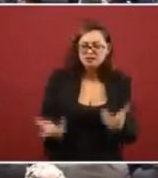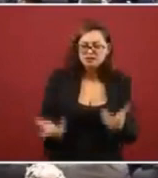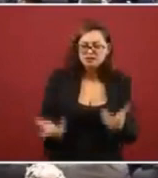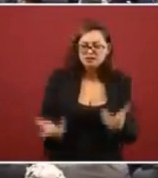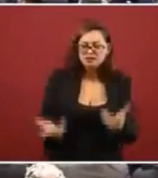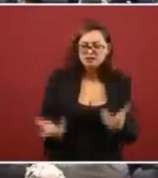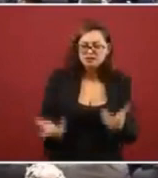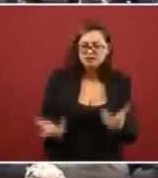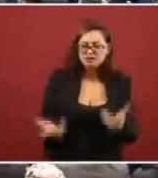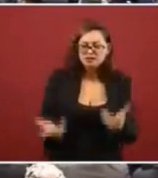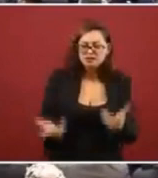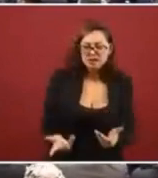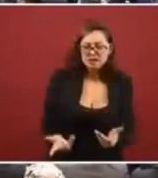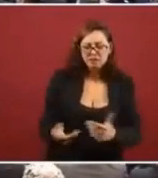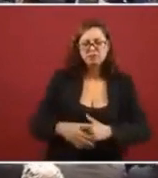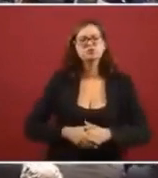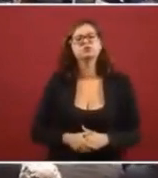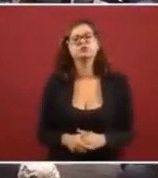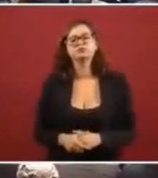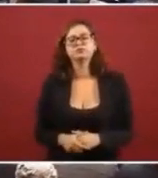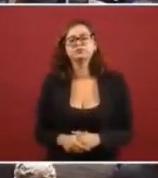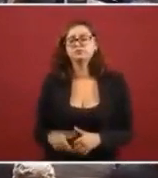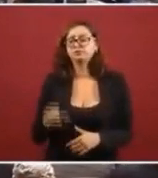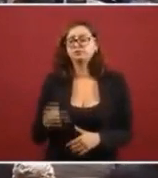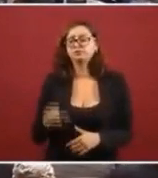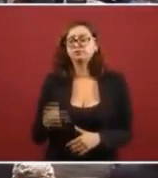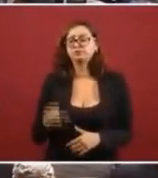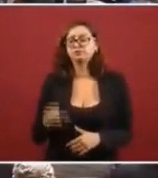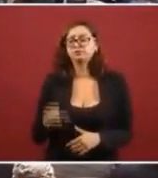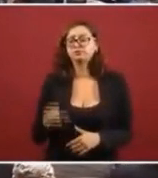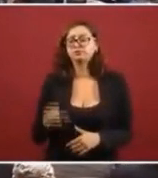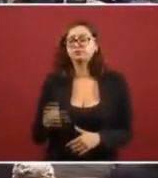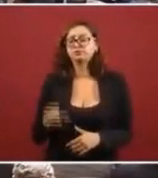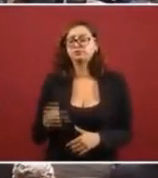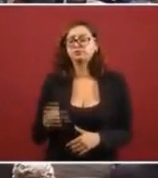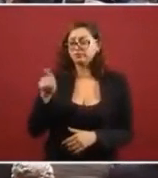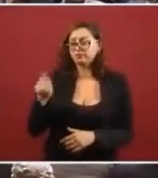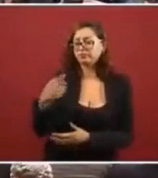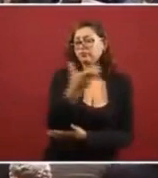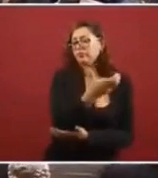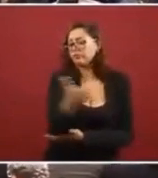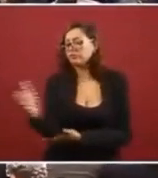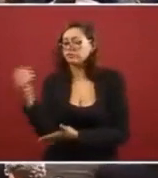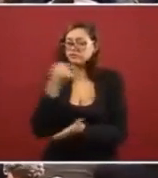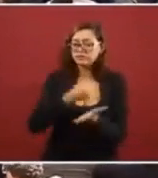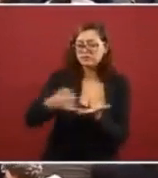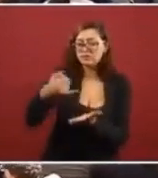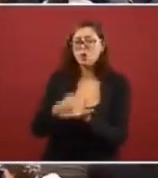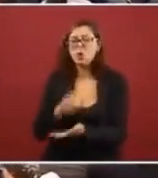financial assistance in order to plant